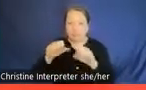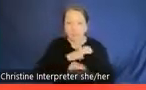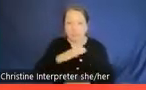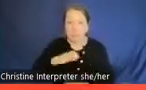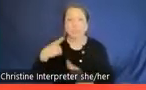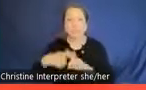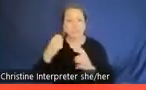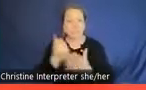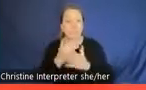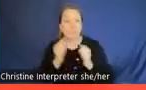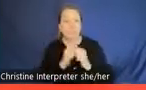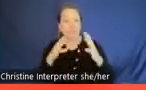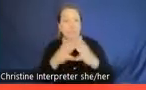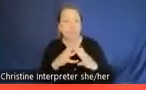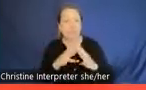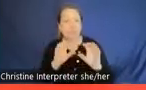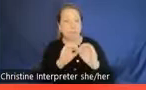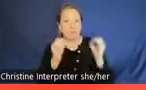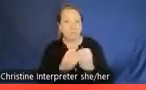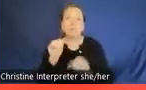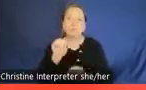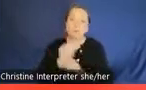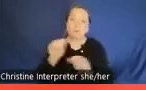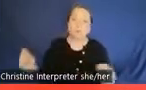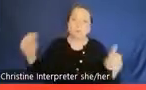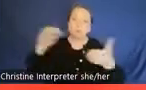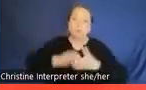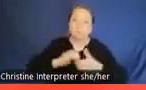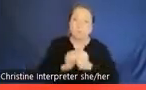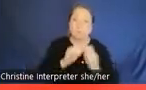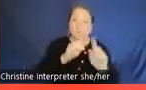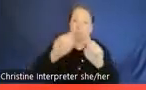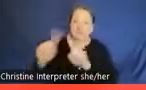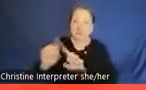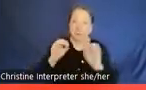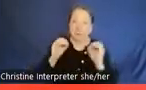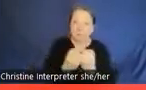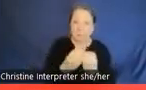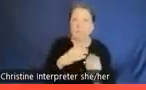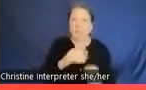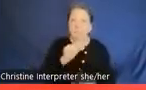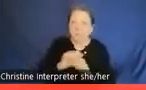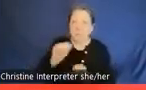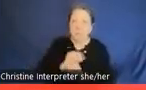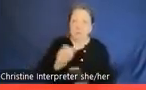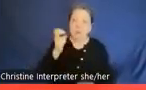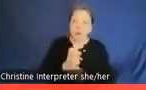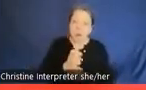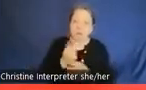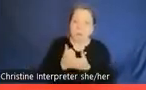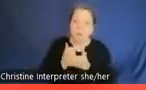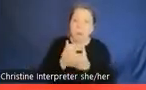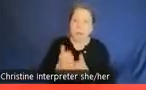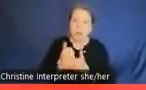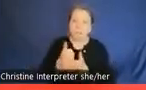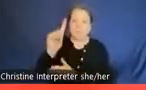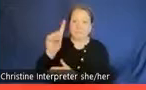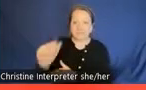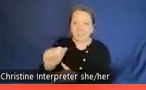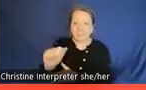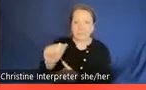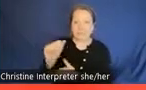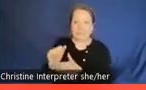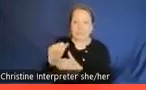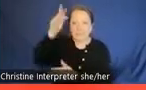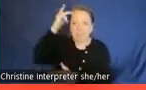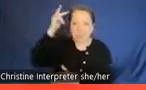She worked alongside many of our member organizations and worked tirelessly on disability-related policy. She was a